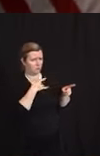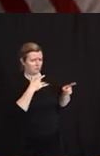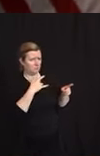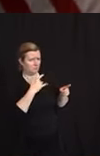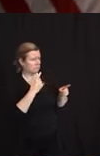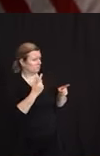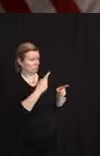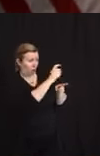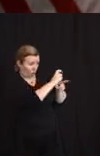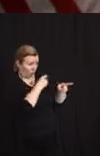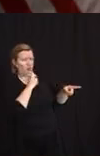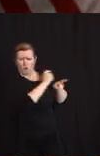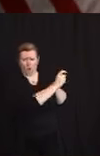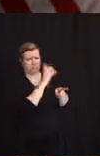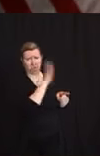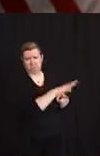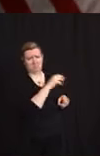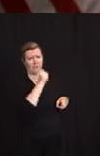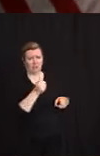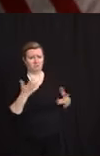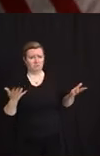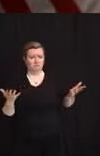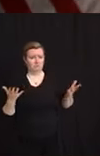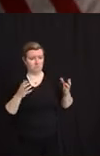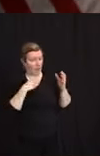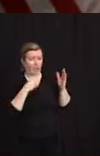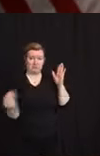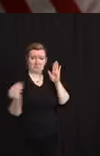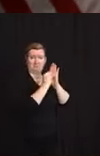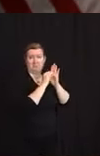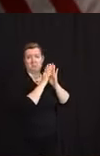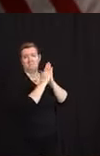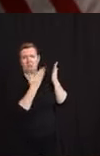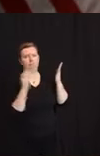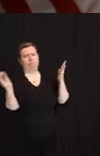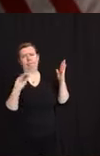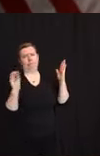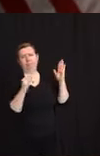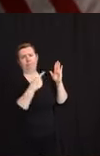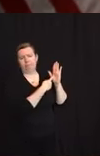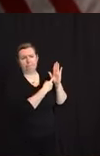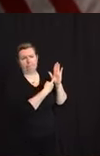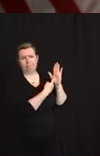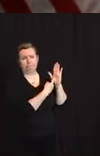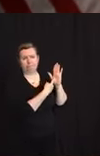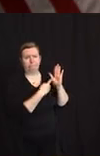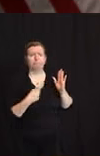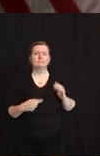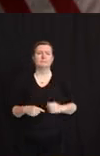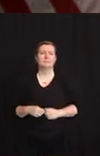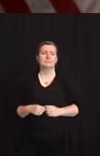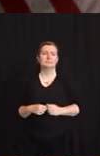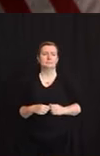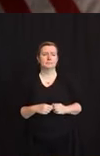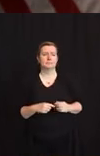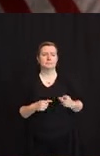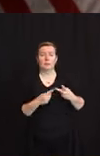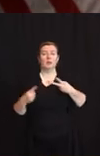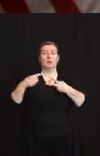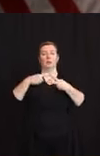We speak pretty regularly, as you can imagine. I don't have any unique insight on the medical marijuana reality other than